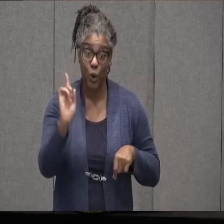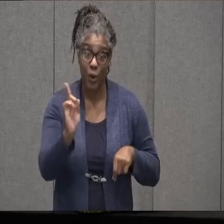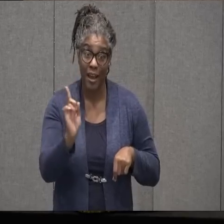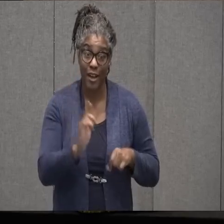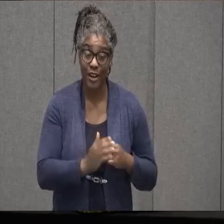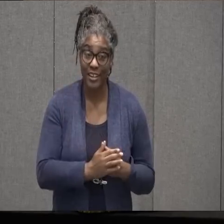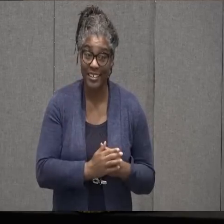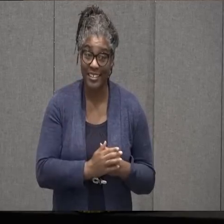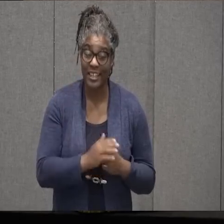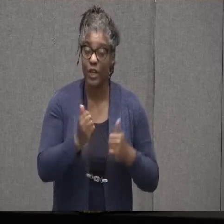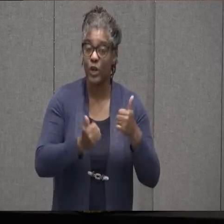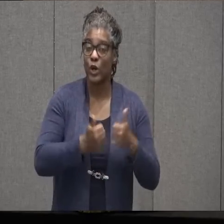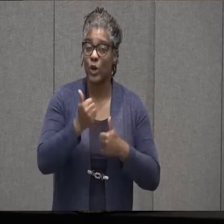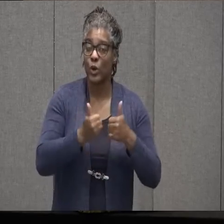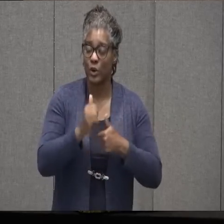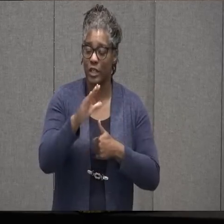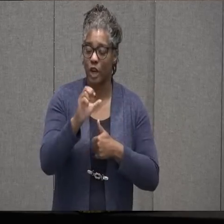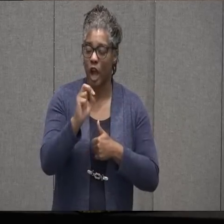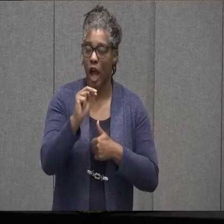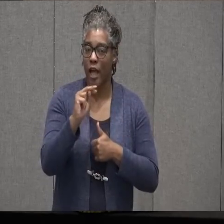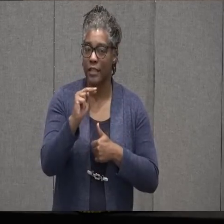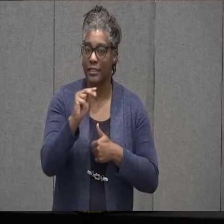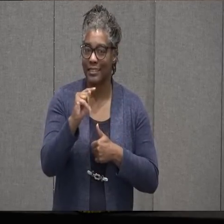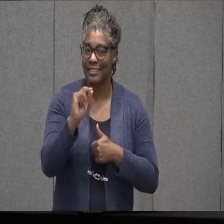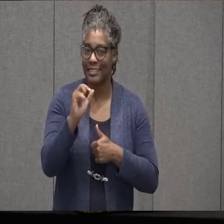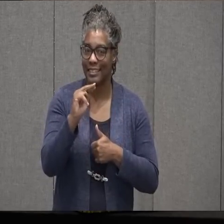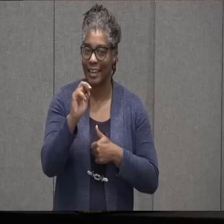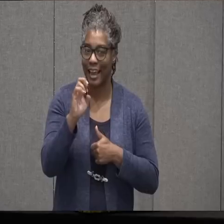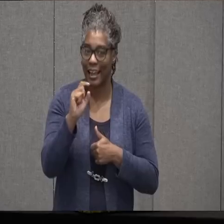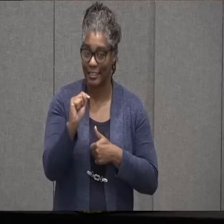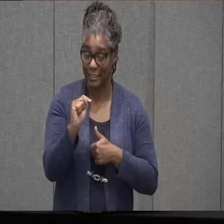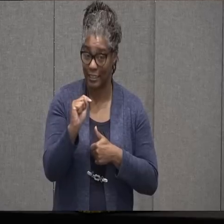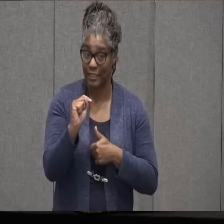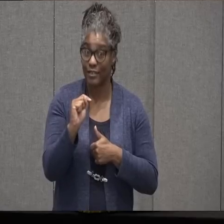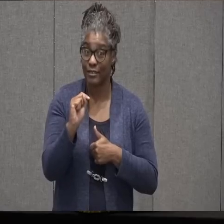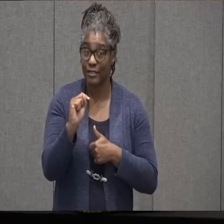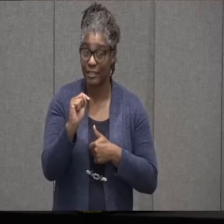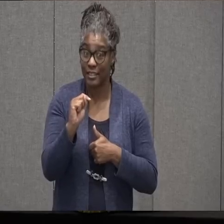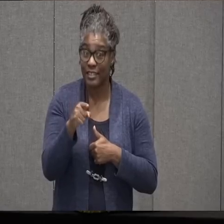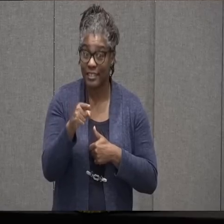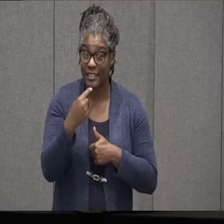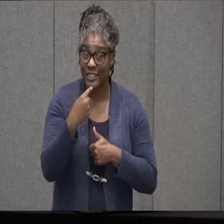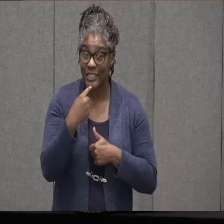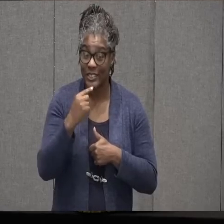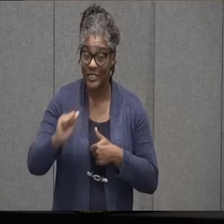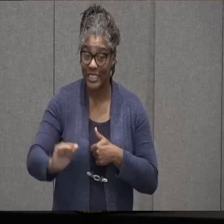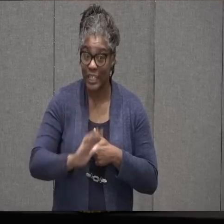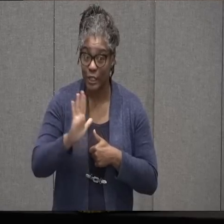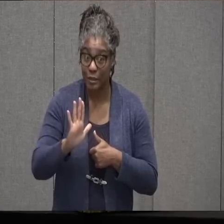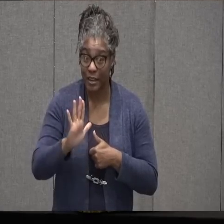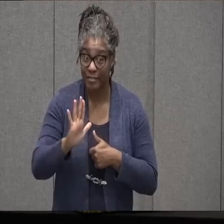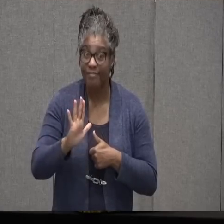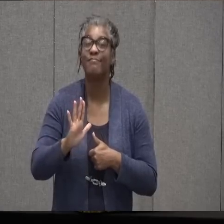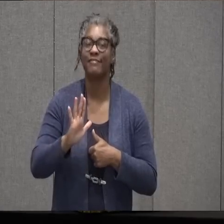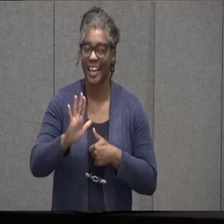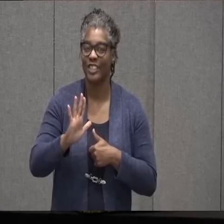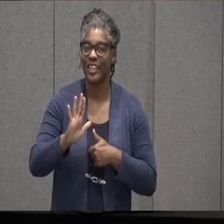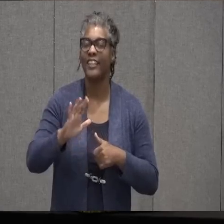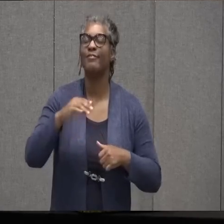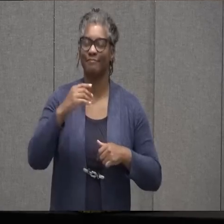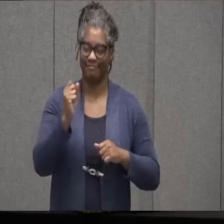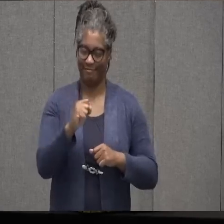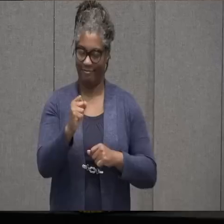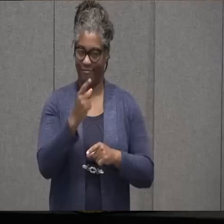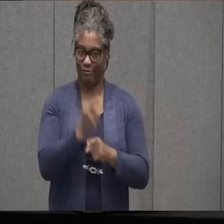If you said Asia, you're absolutely right. So it's pretty far away from us. But in Japan, they created